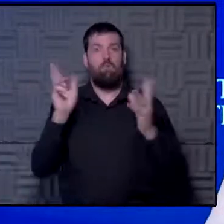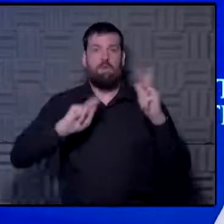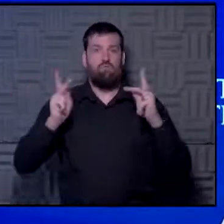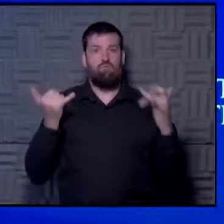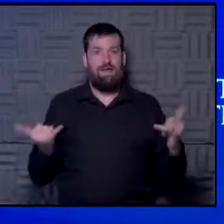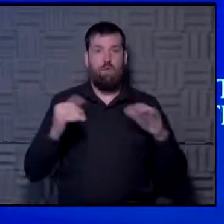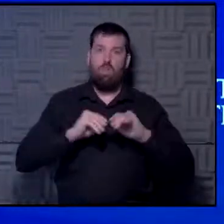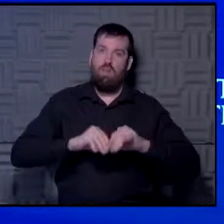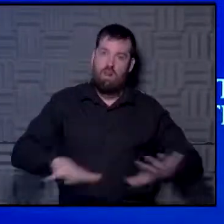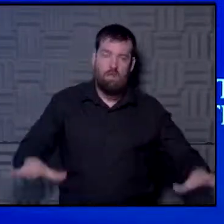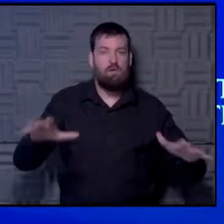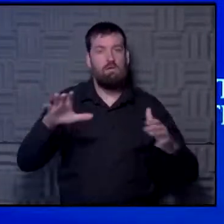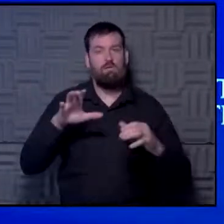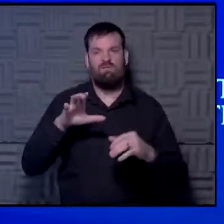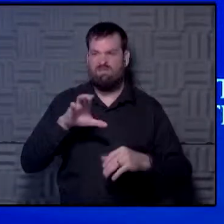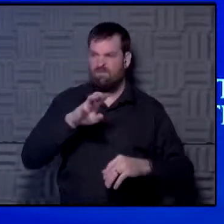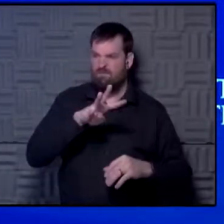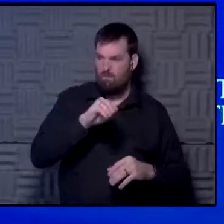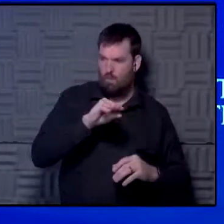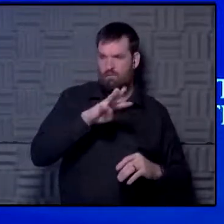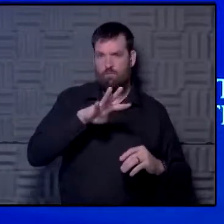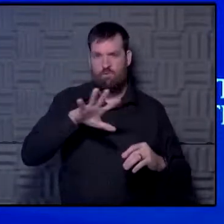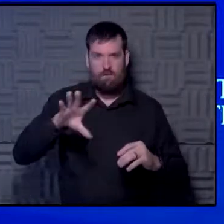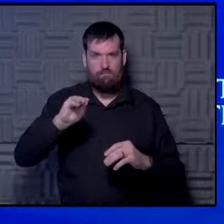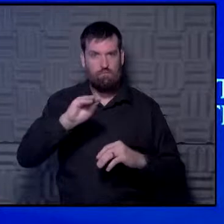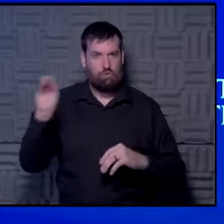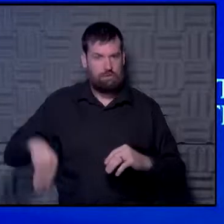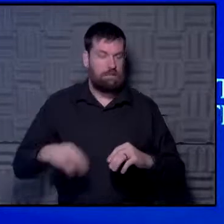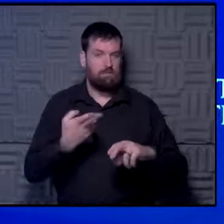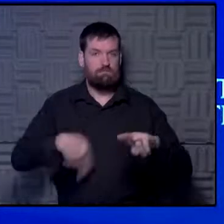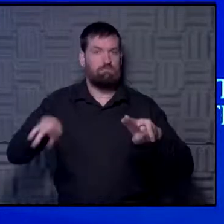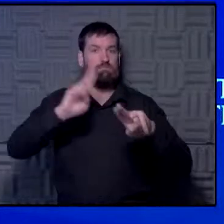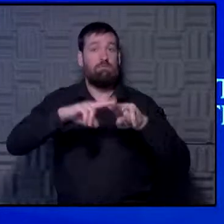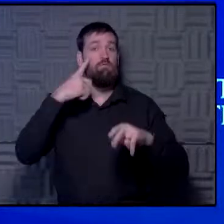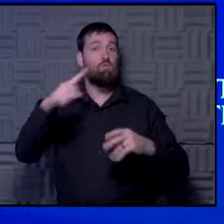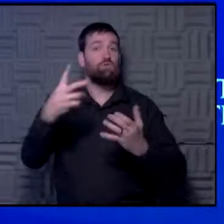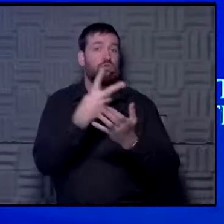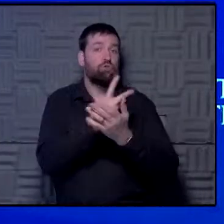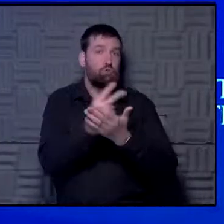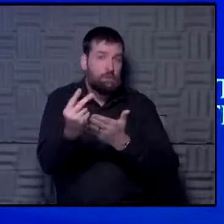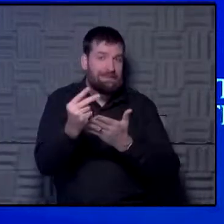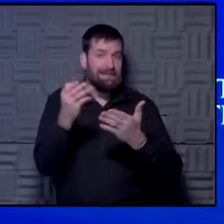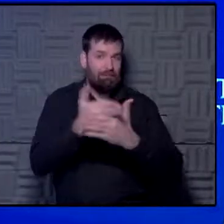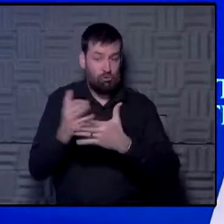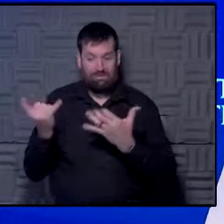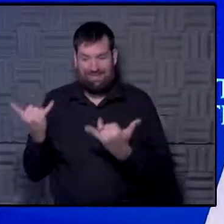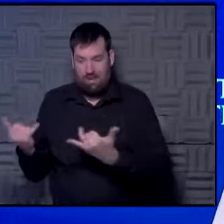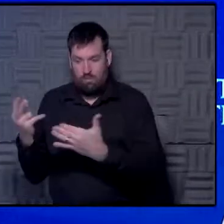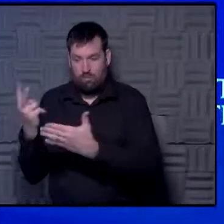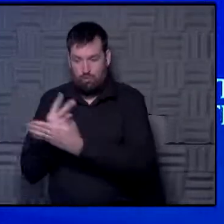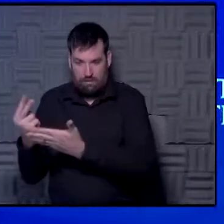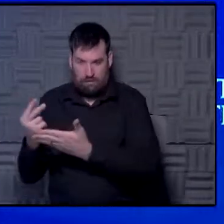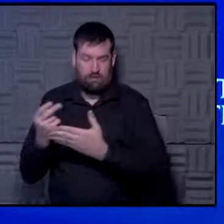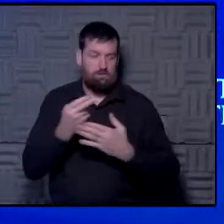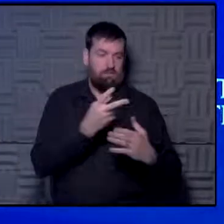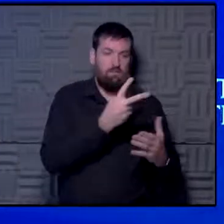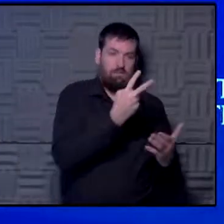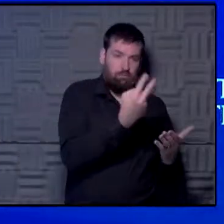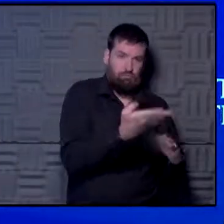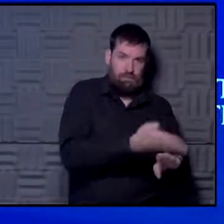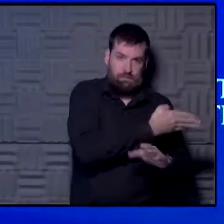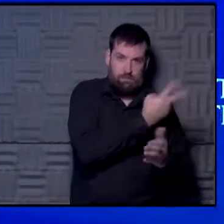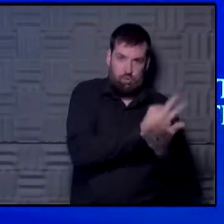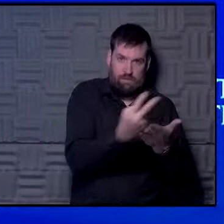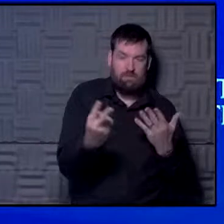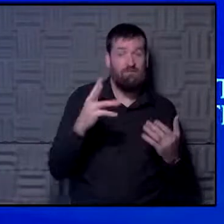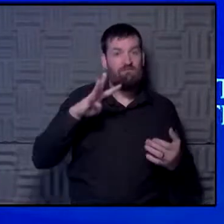with coronavirus. The numbers are up by 40 or 45% in the rolling 2-week average. So that means if you compare this 2 weeks with the last 2 weeks, we have 40 to 45%